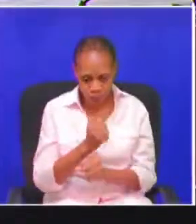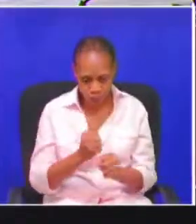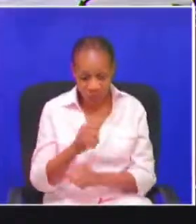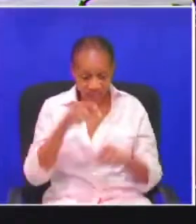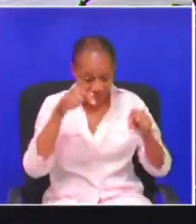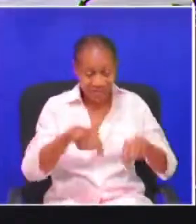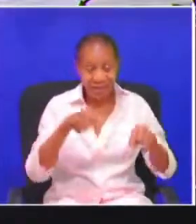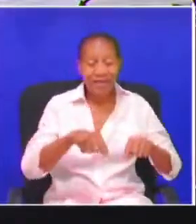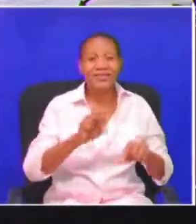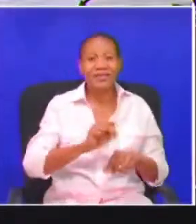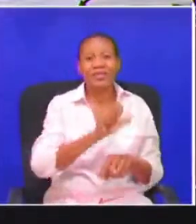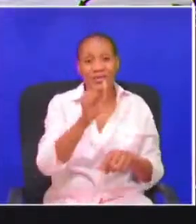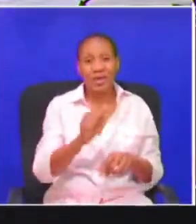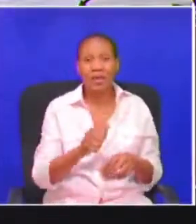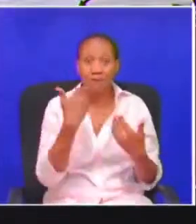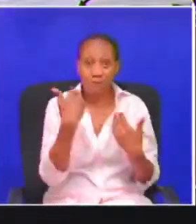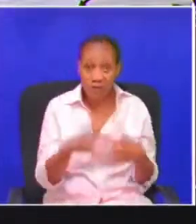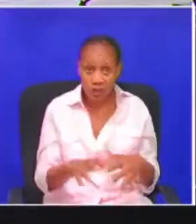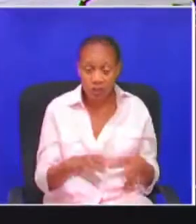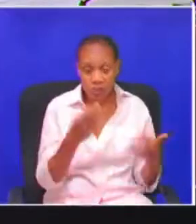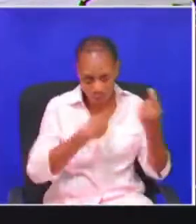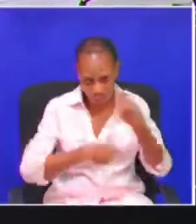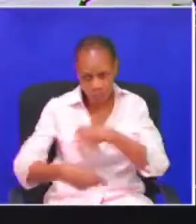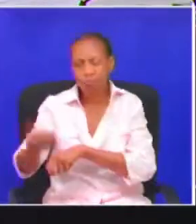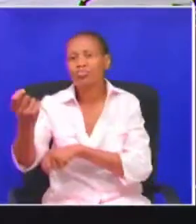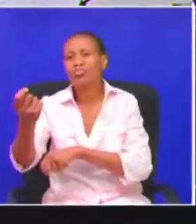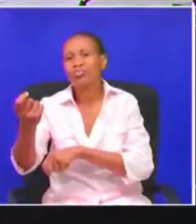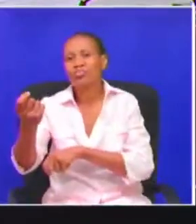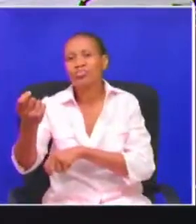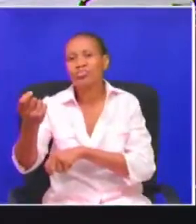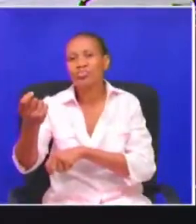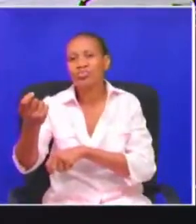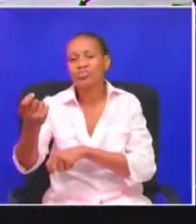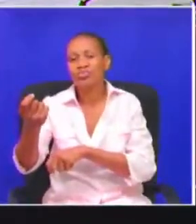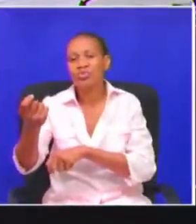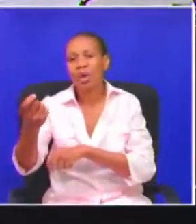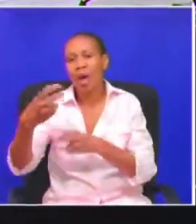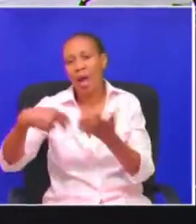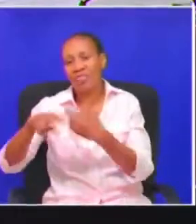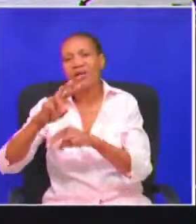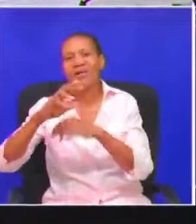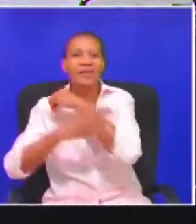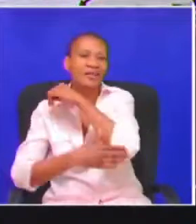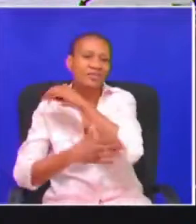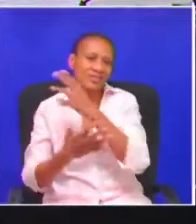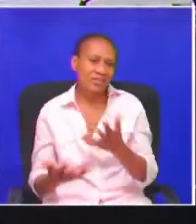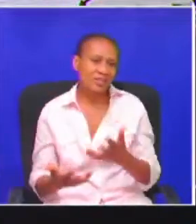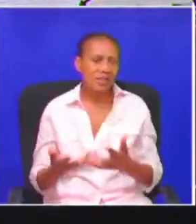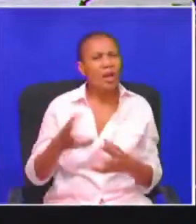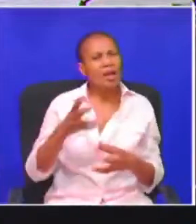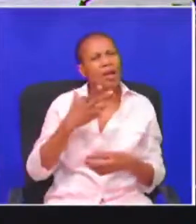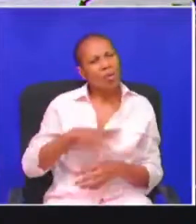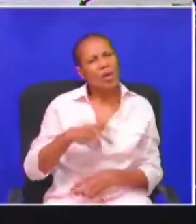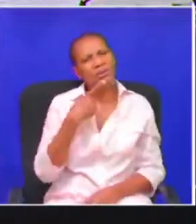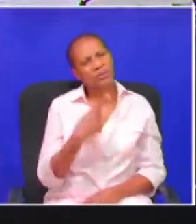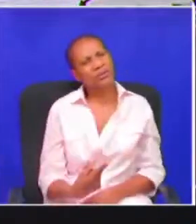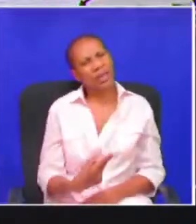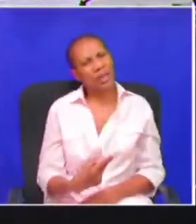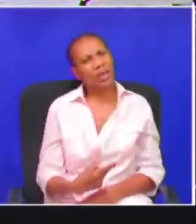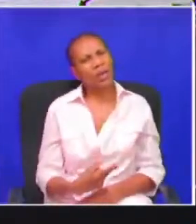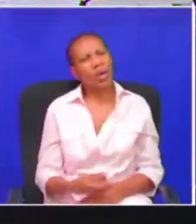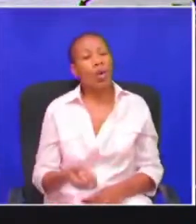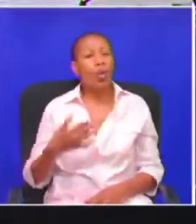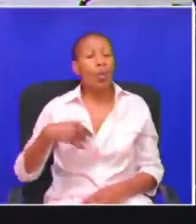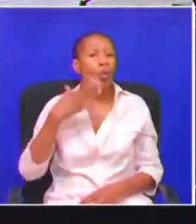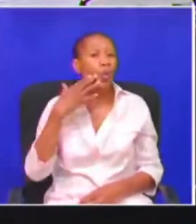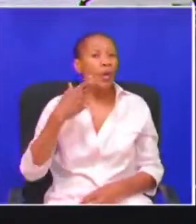able to export value-added products. And let me say that the messages that we've